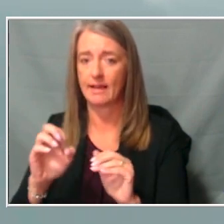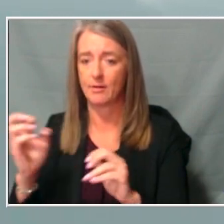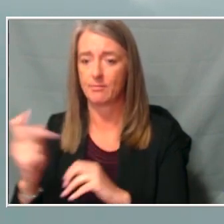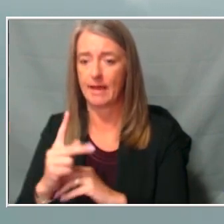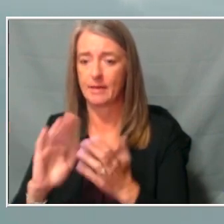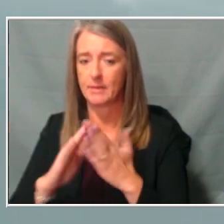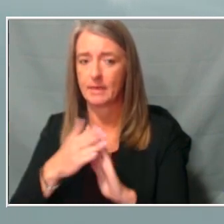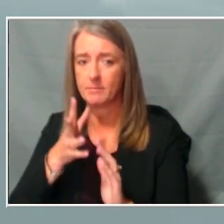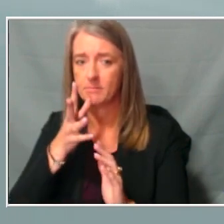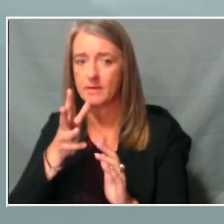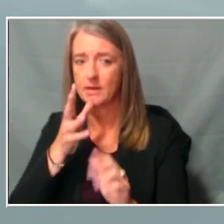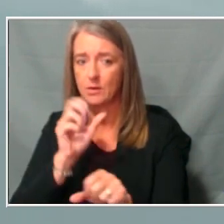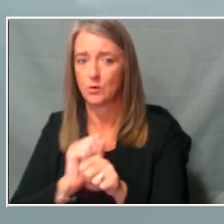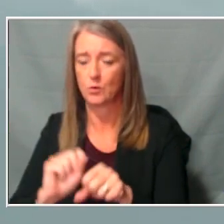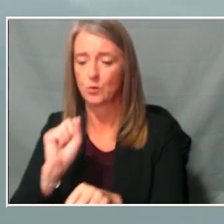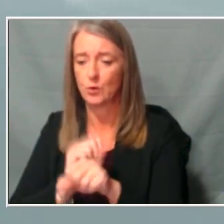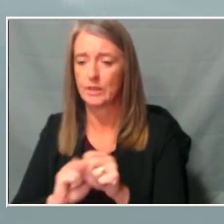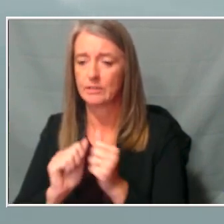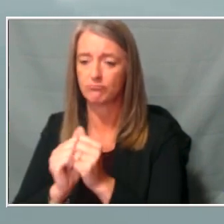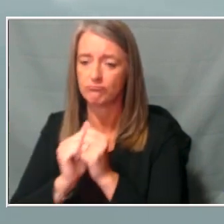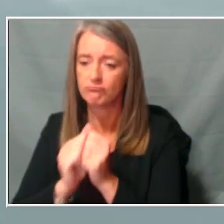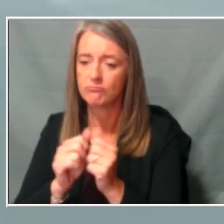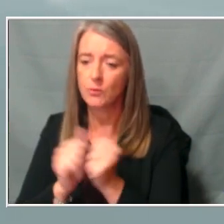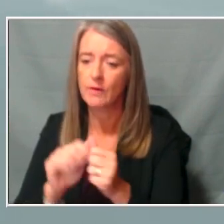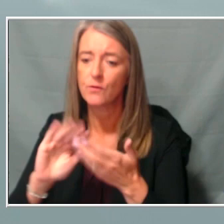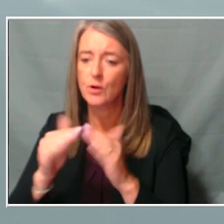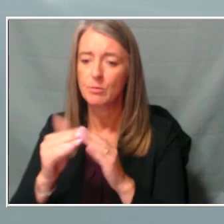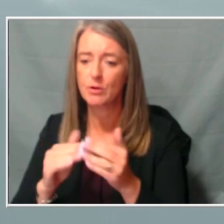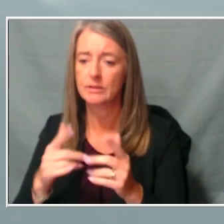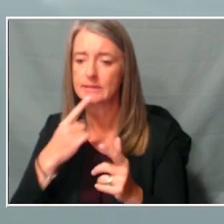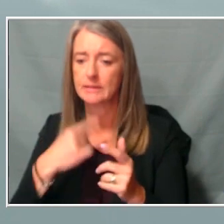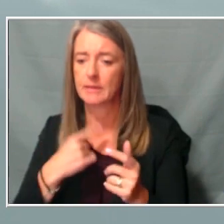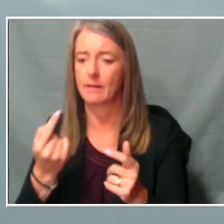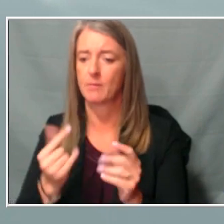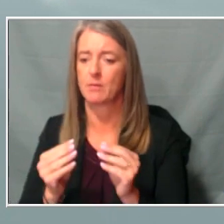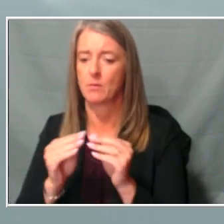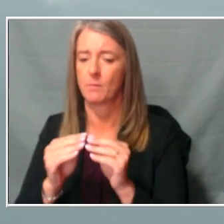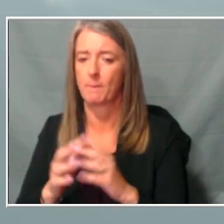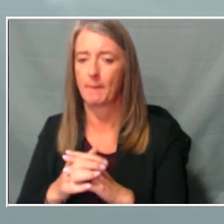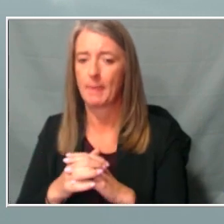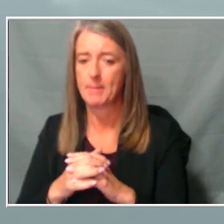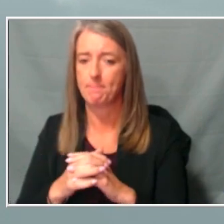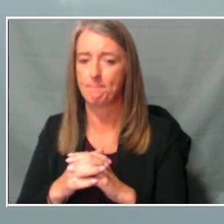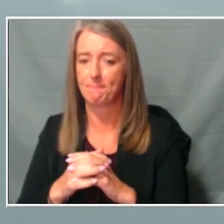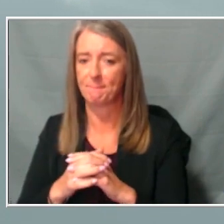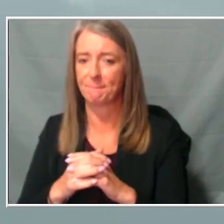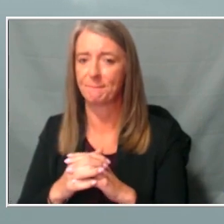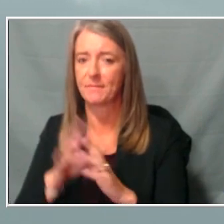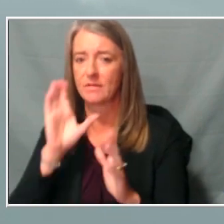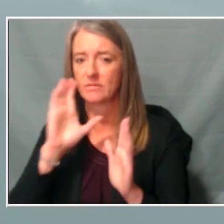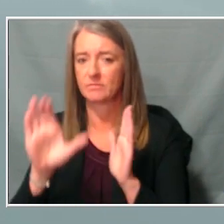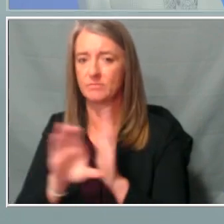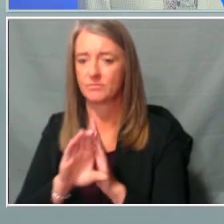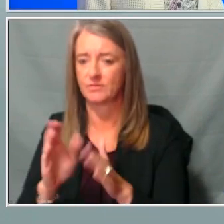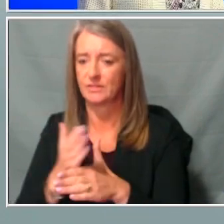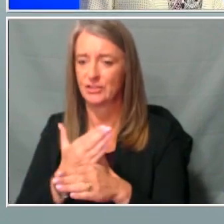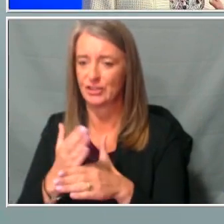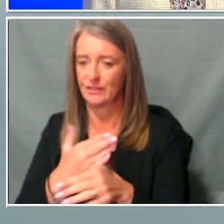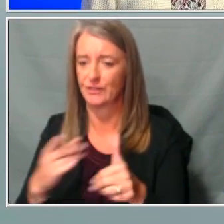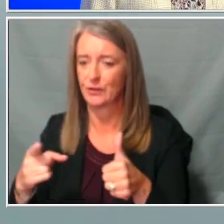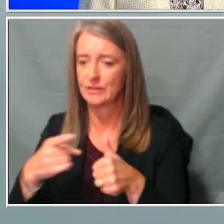mom and working and being there for my community. Tell us a little bit about this. That is a picture that I'm sharing for the first